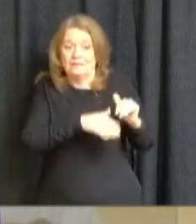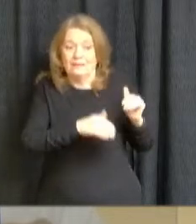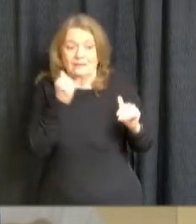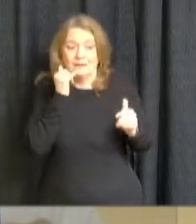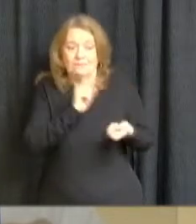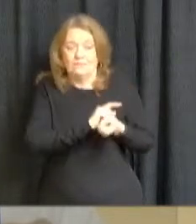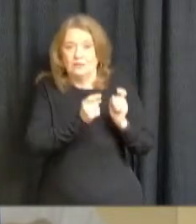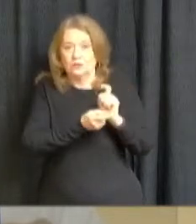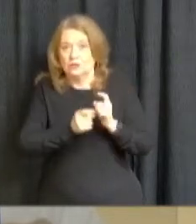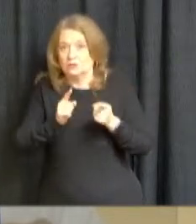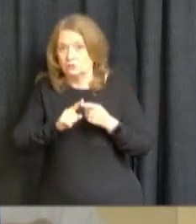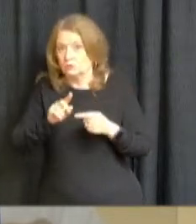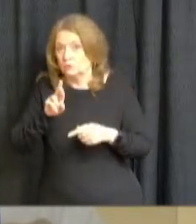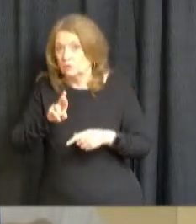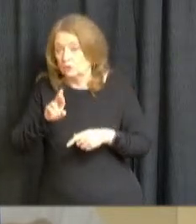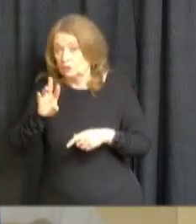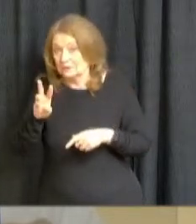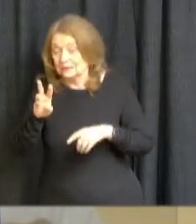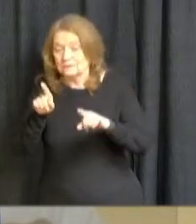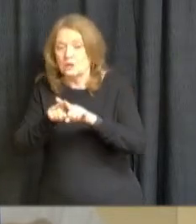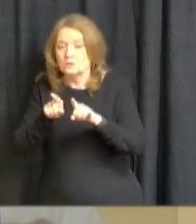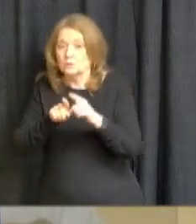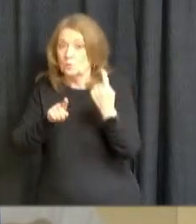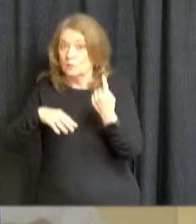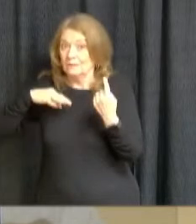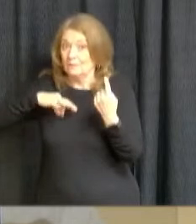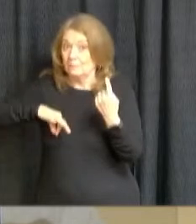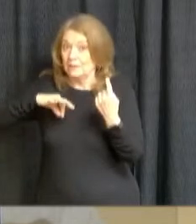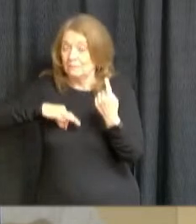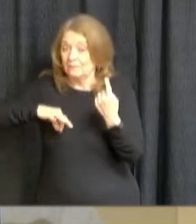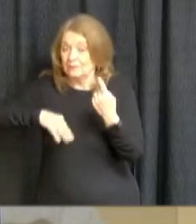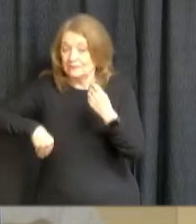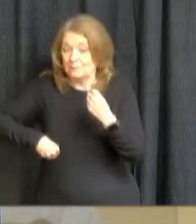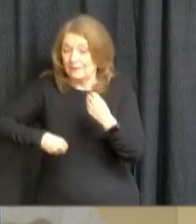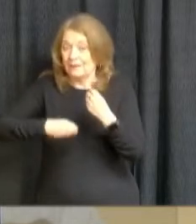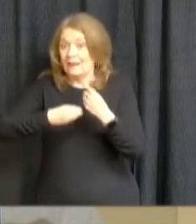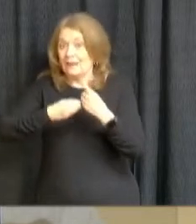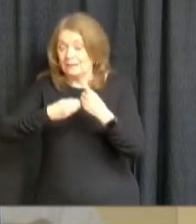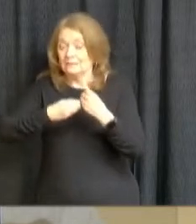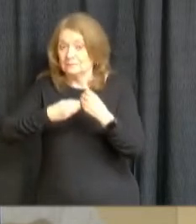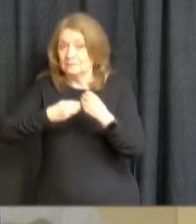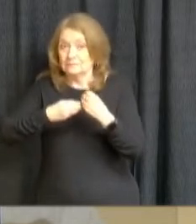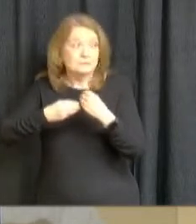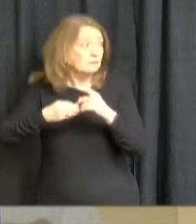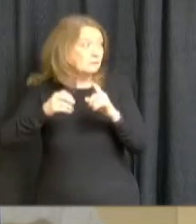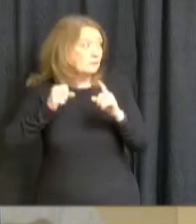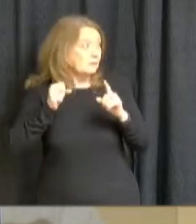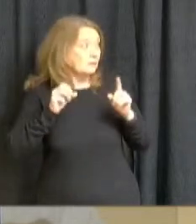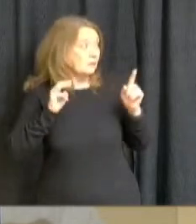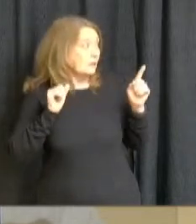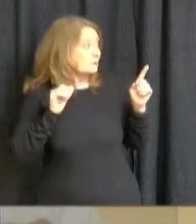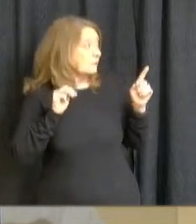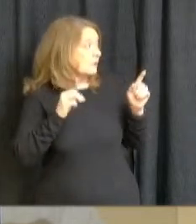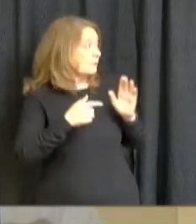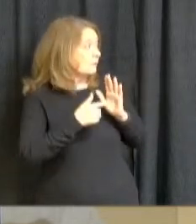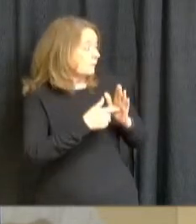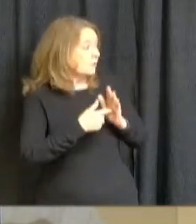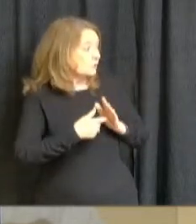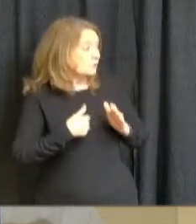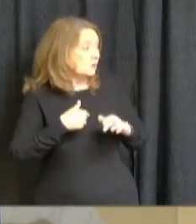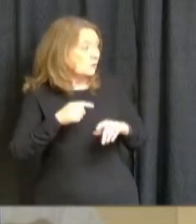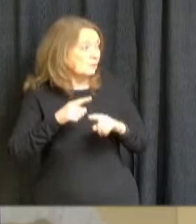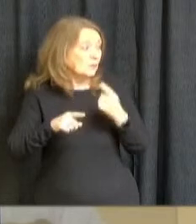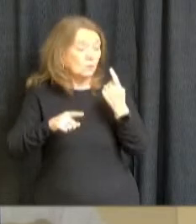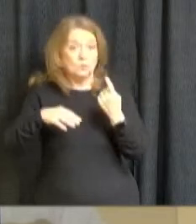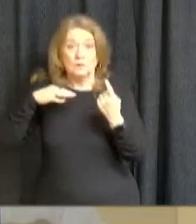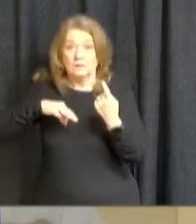this and change it to an R6. Also, one of the benefits that's being added to this. Yes, ma'am. They show us on it. But one of